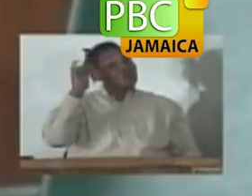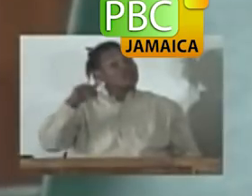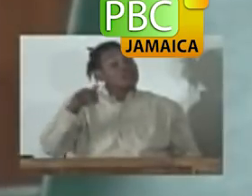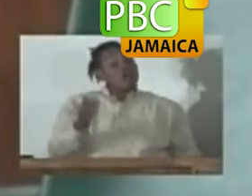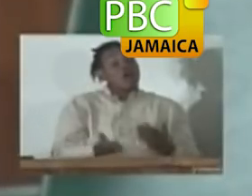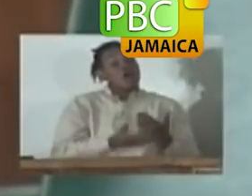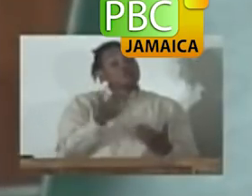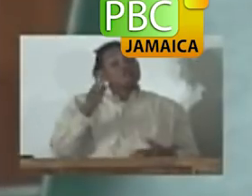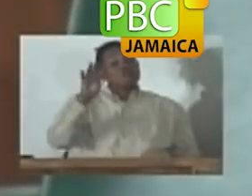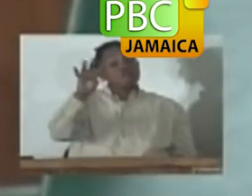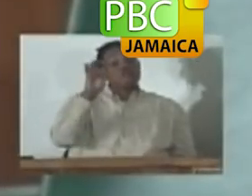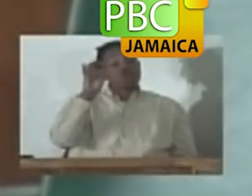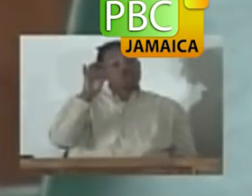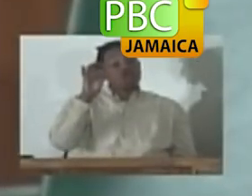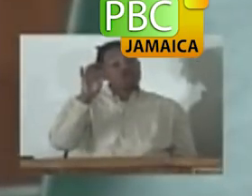$4 million,